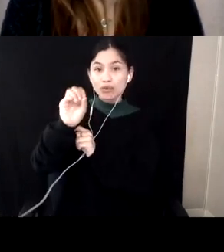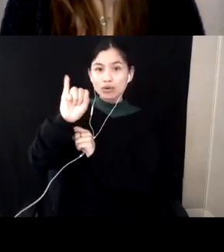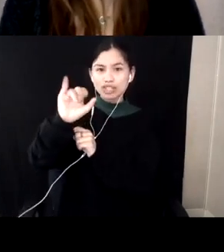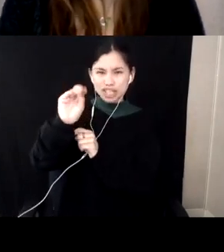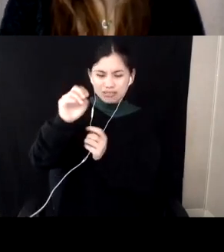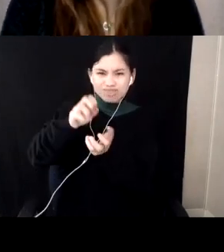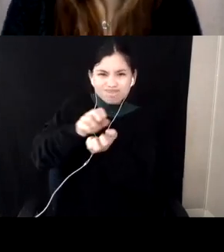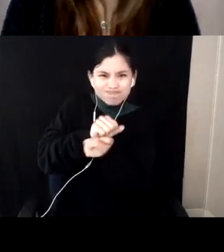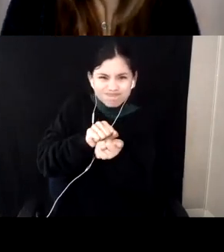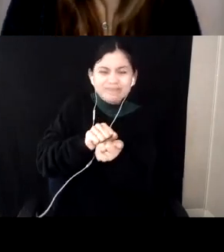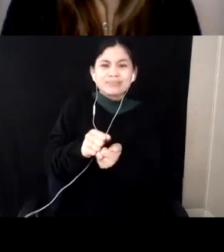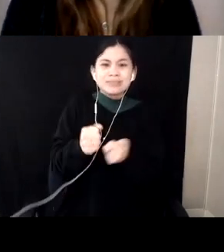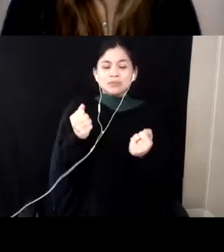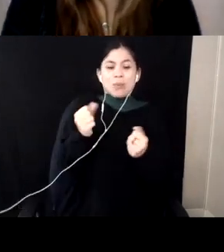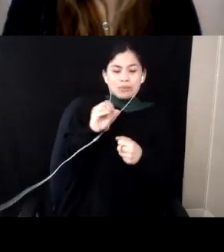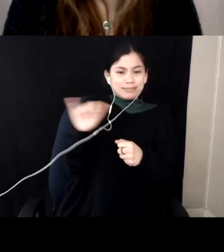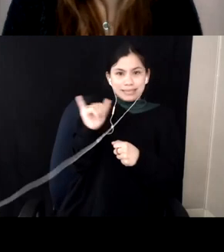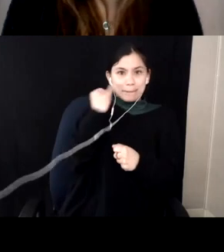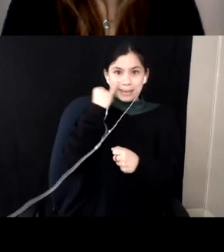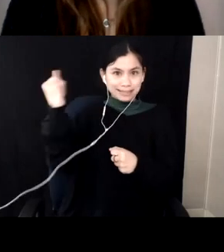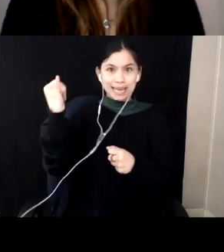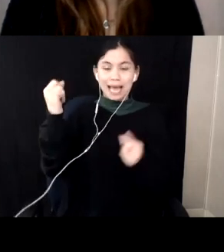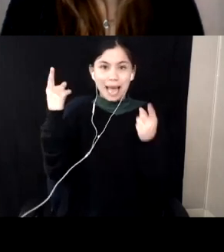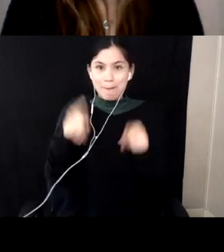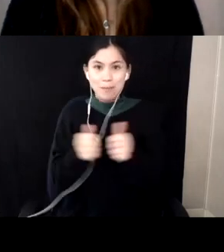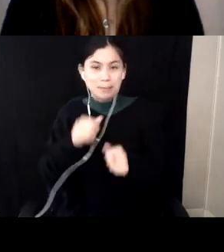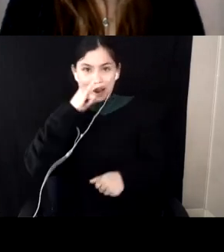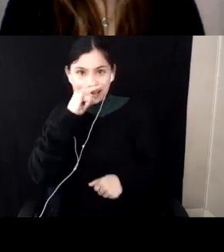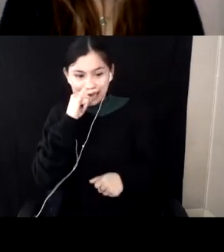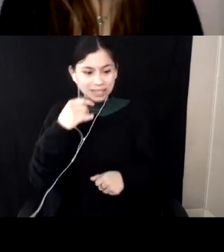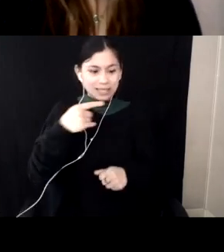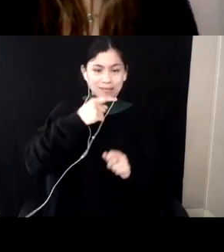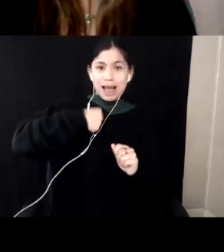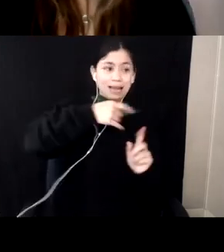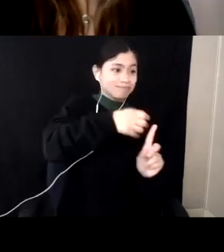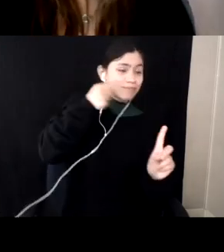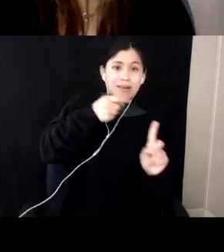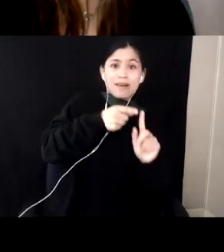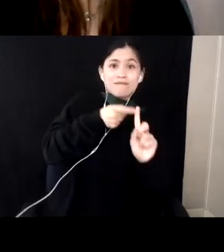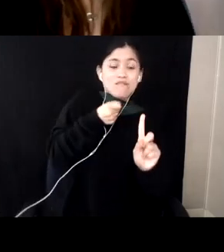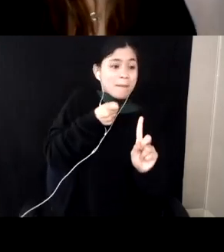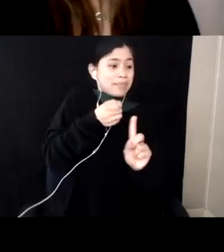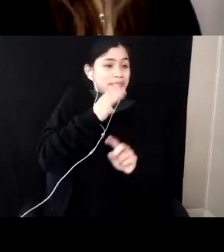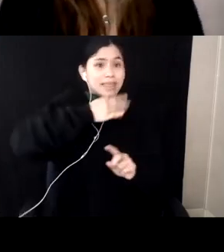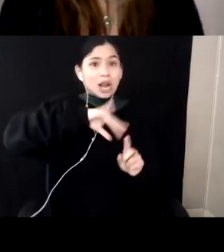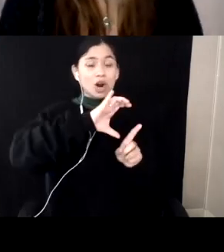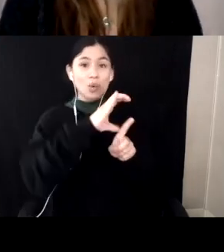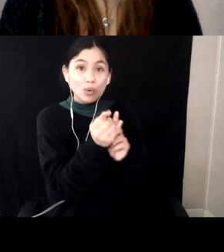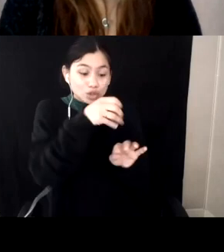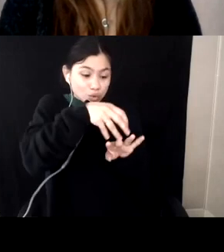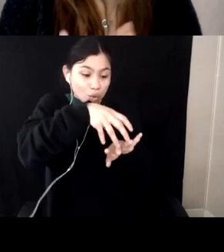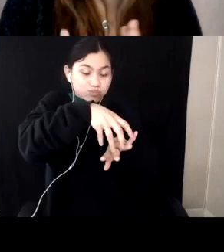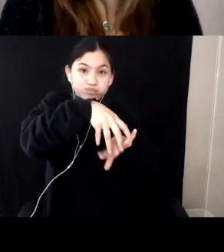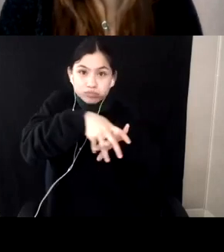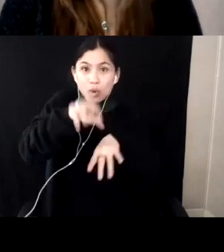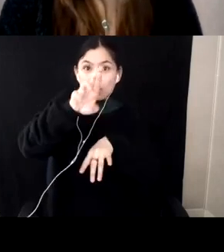what had happened with my children when I deprived them from their cultural roots at home and